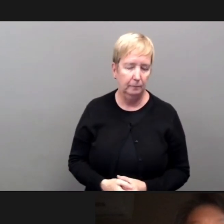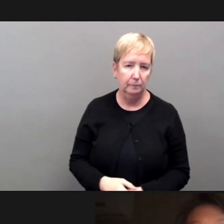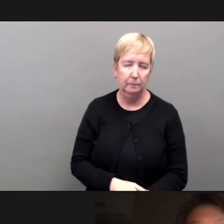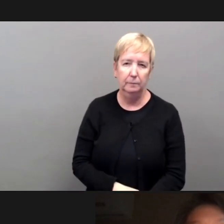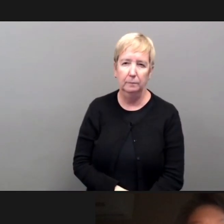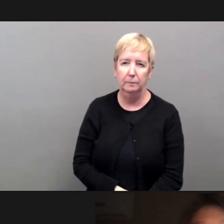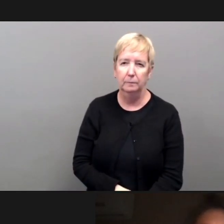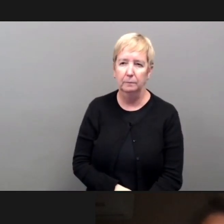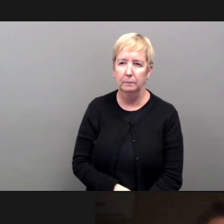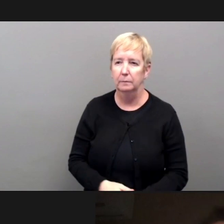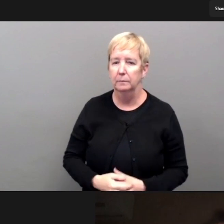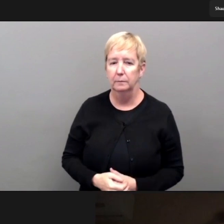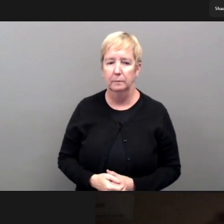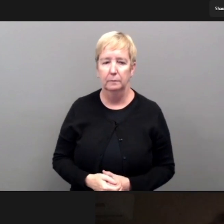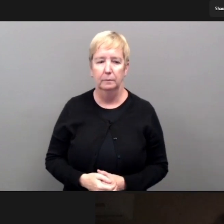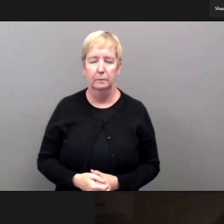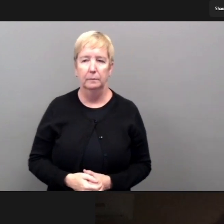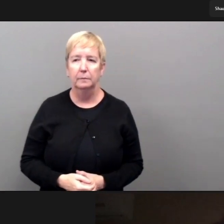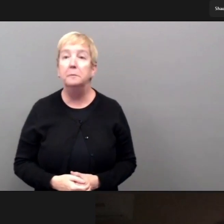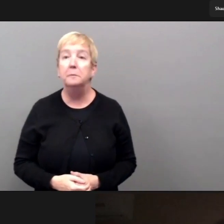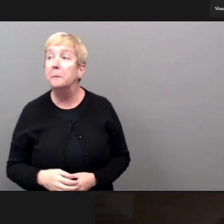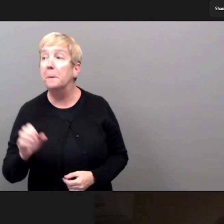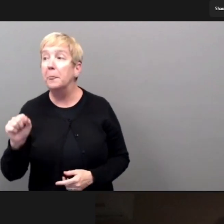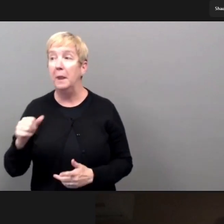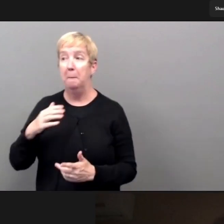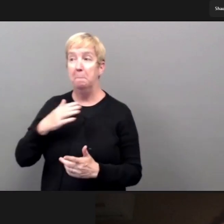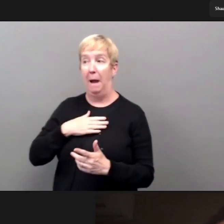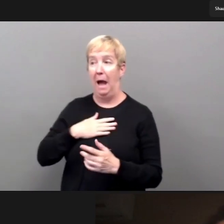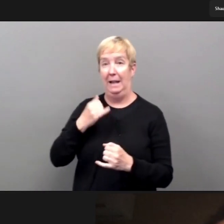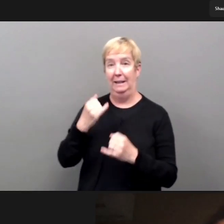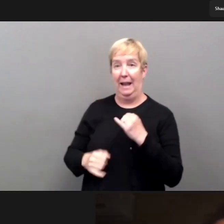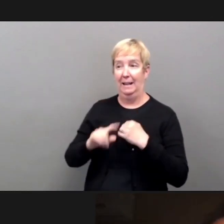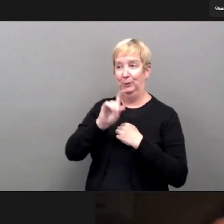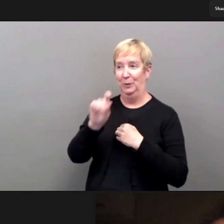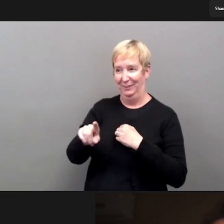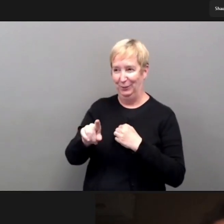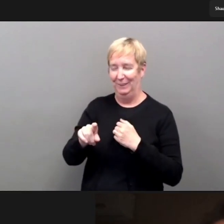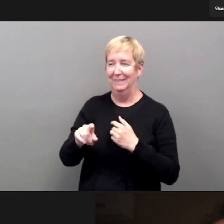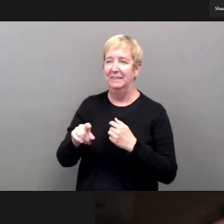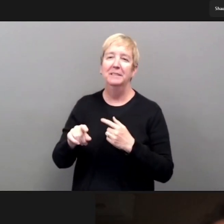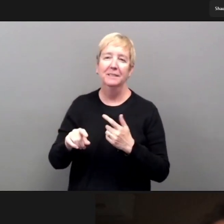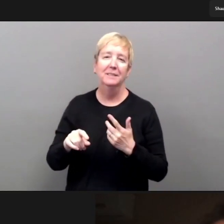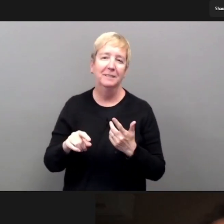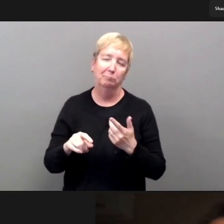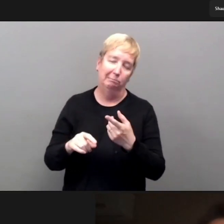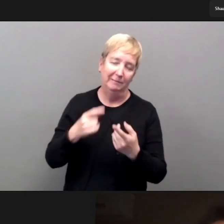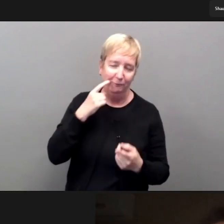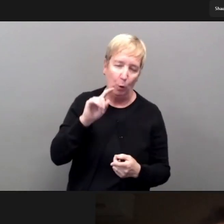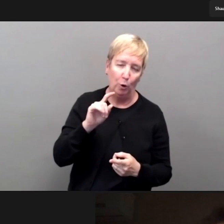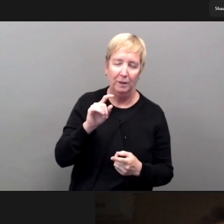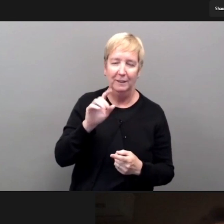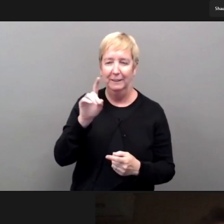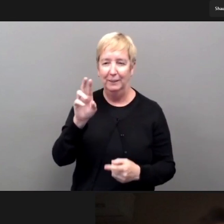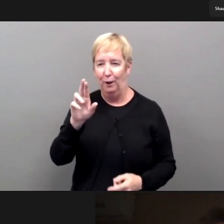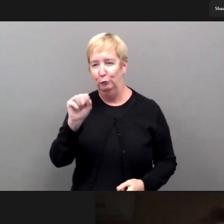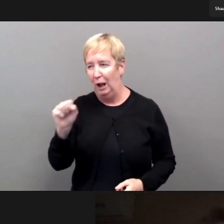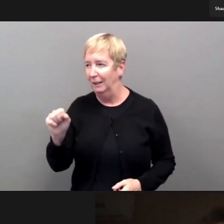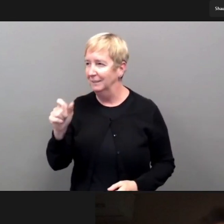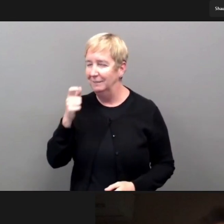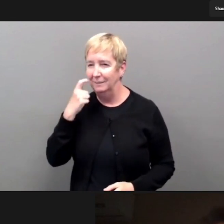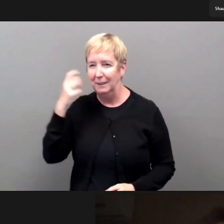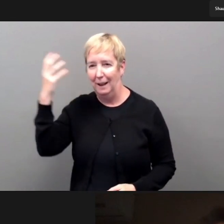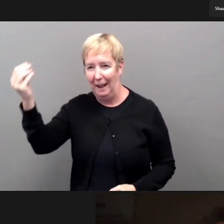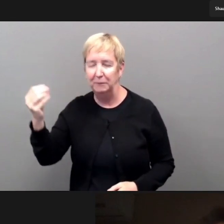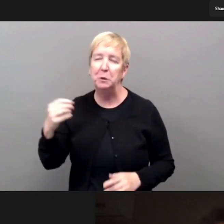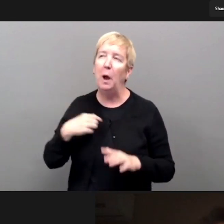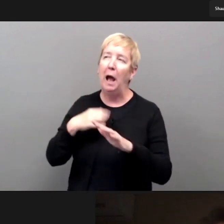All right, thanks again. Actually, my last question was for the person who just left us, but I guess I'm curious to understand. I'll ask another